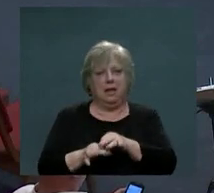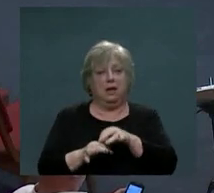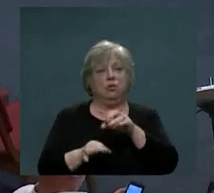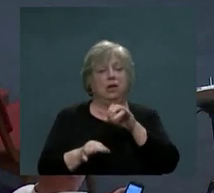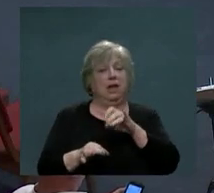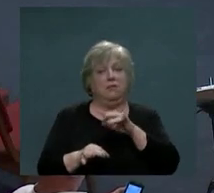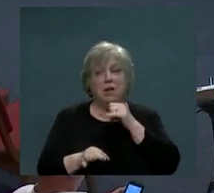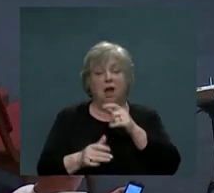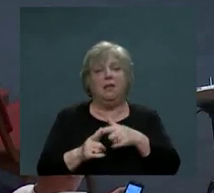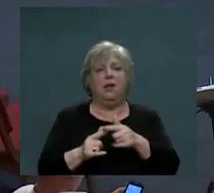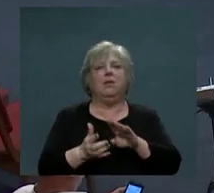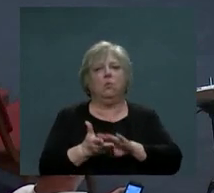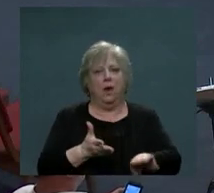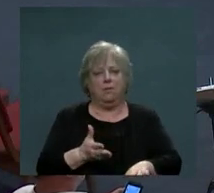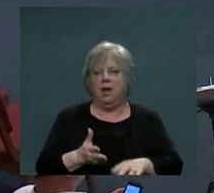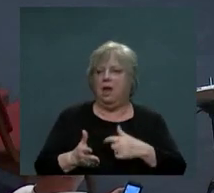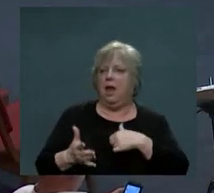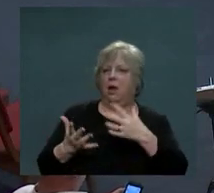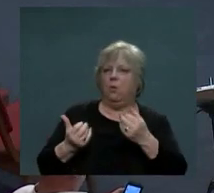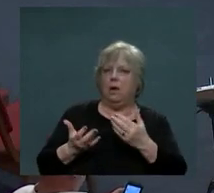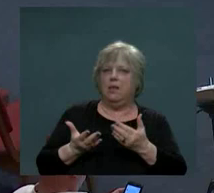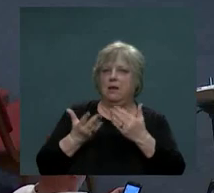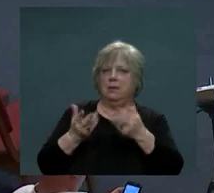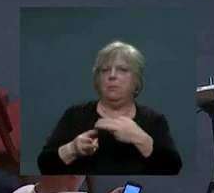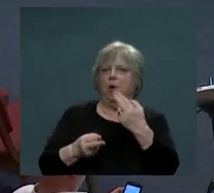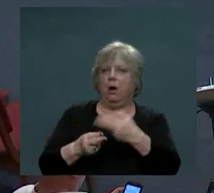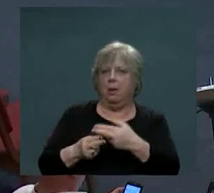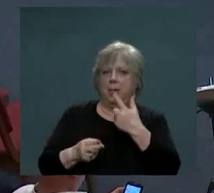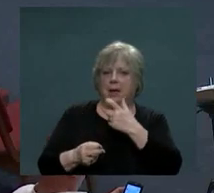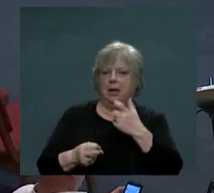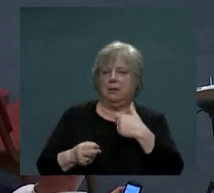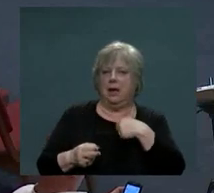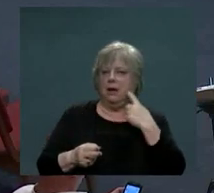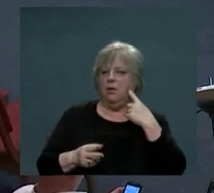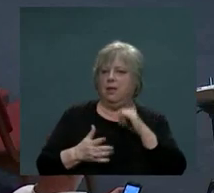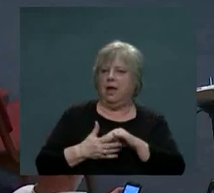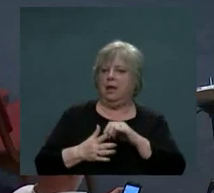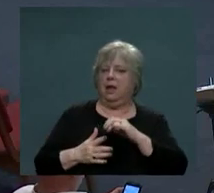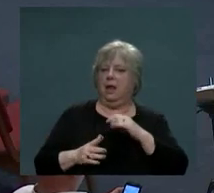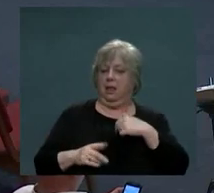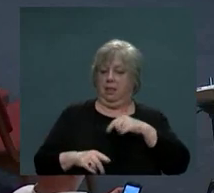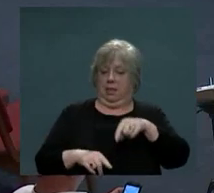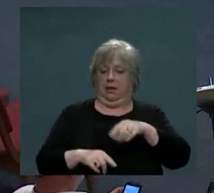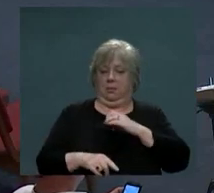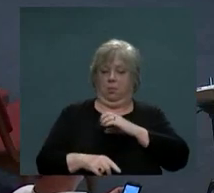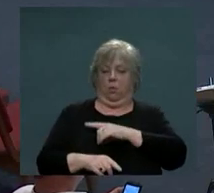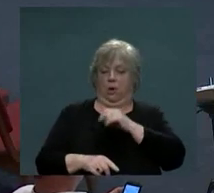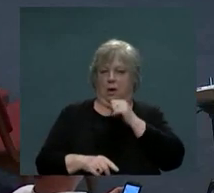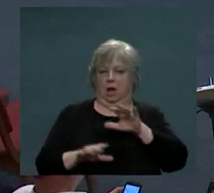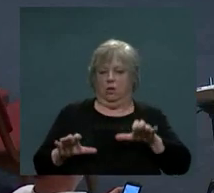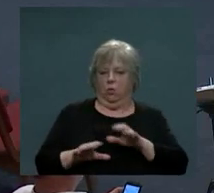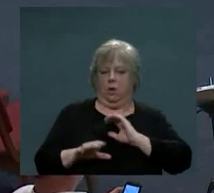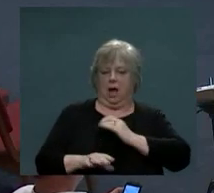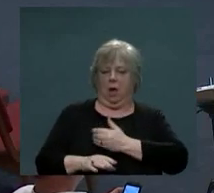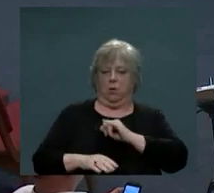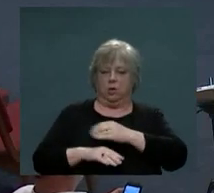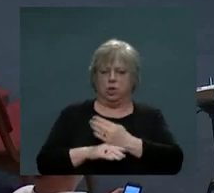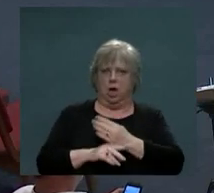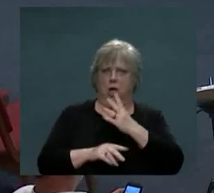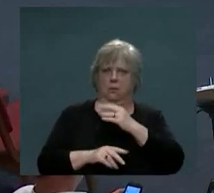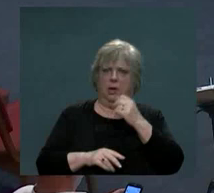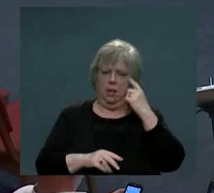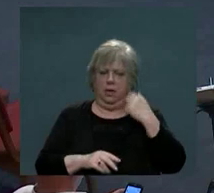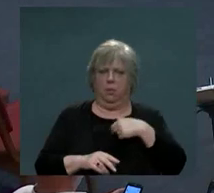Thank you. I wanted this brought up, Mayor, because I'm hearing from people that this board is not doing our job, and I think that we all are very